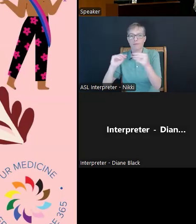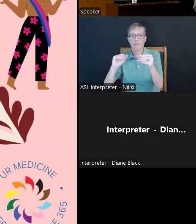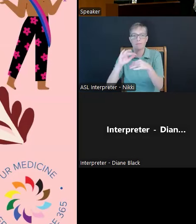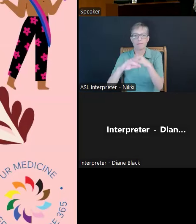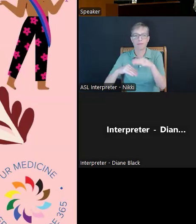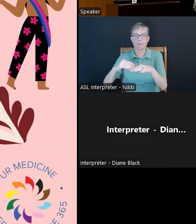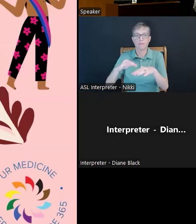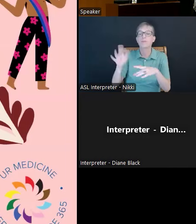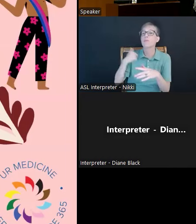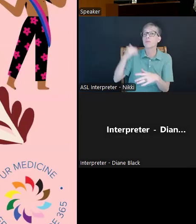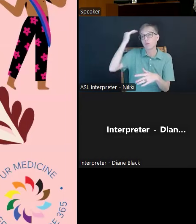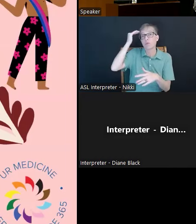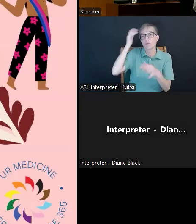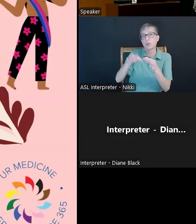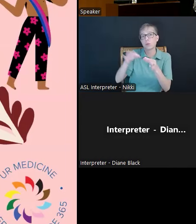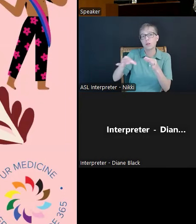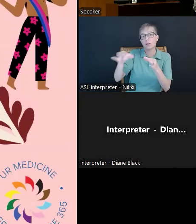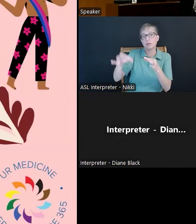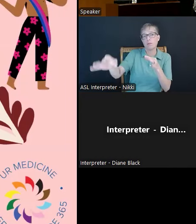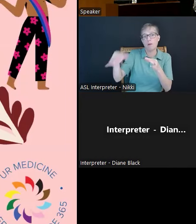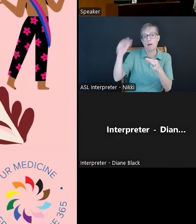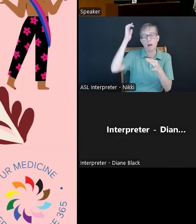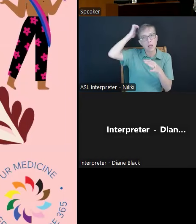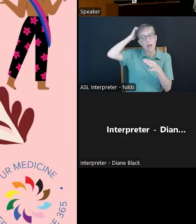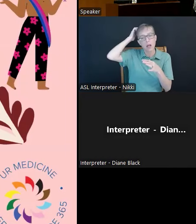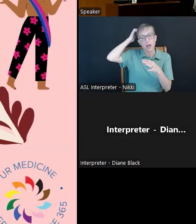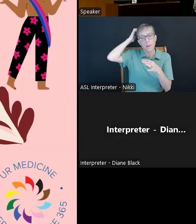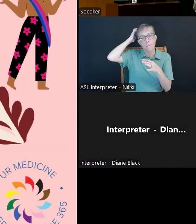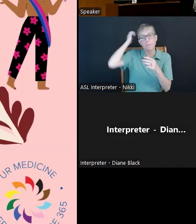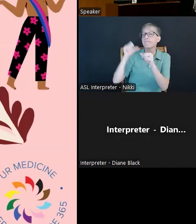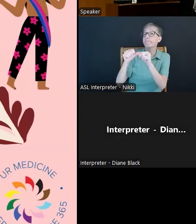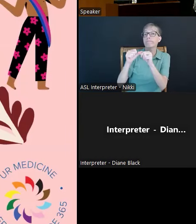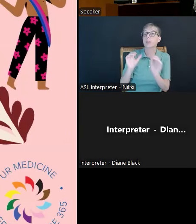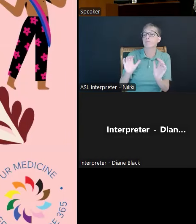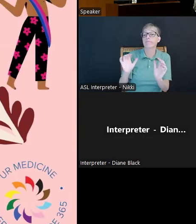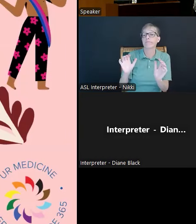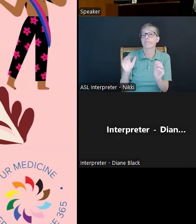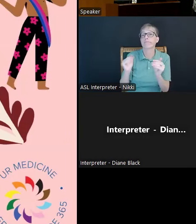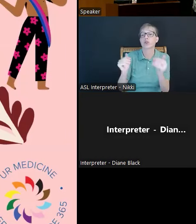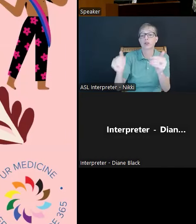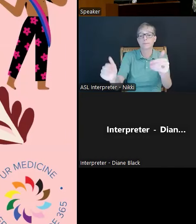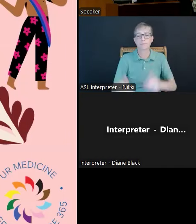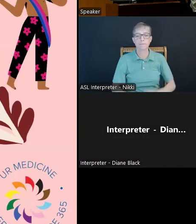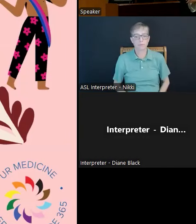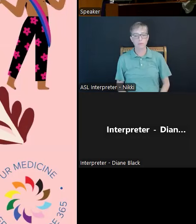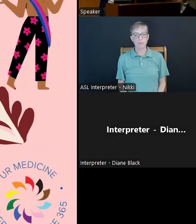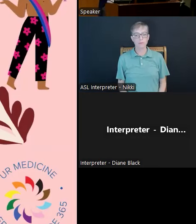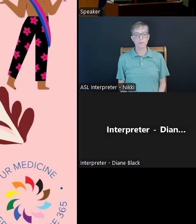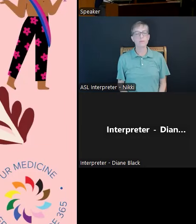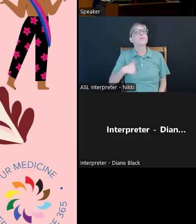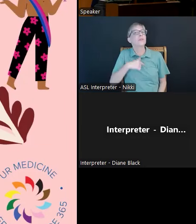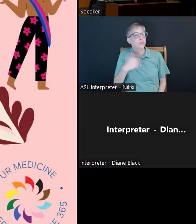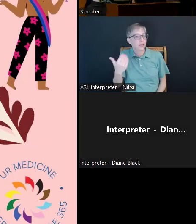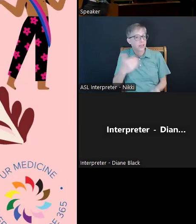bit of a delay. Yeah, just keep pushing. We'll see. So we have assumptions